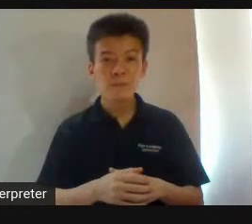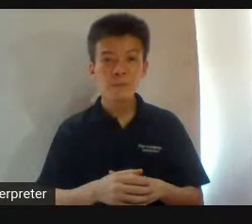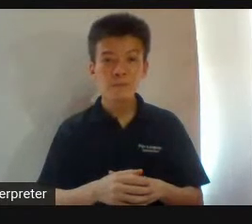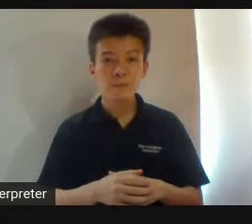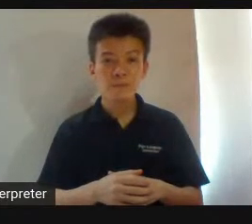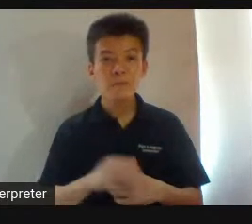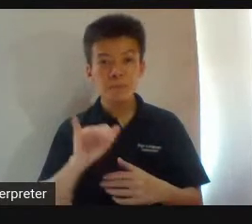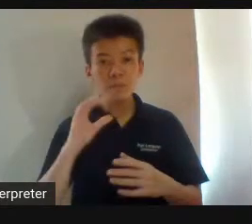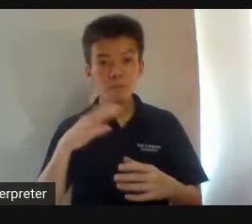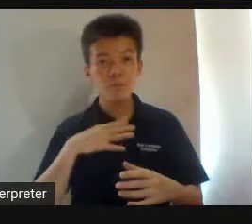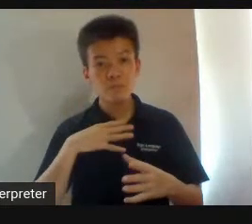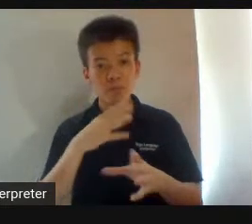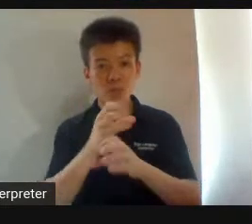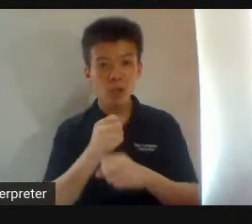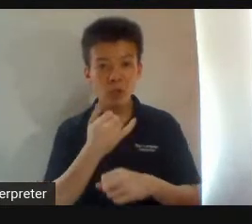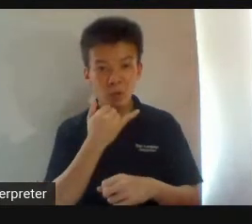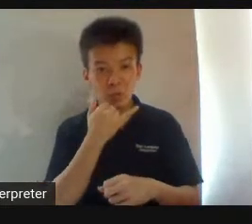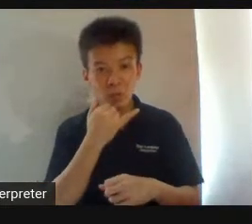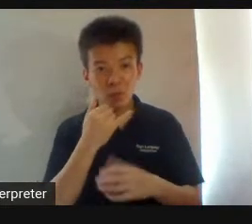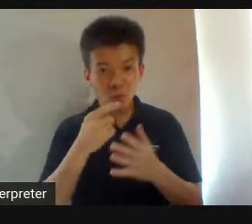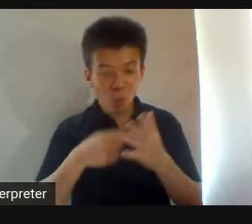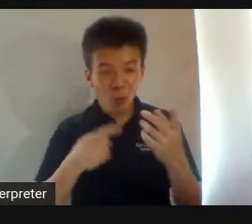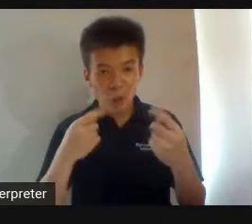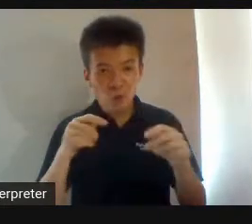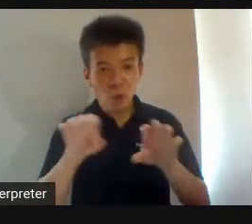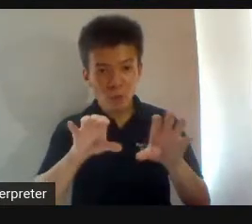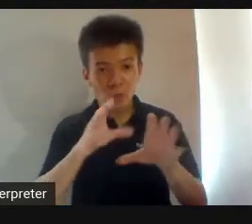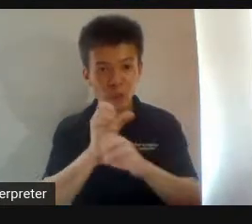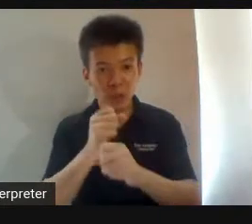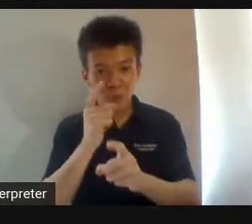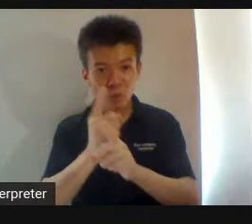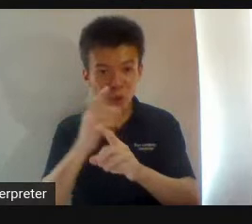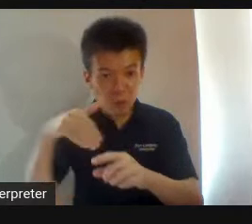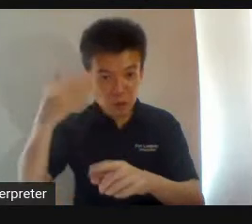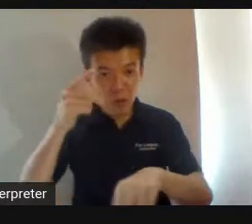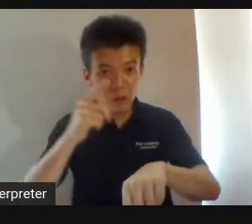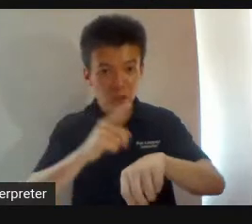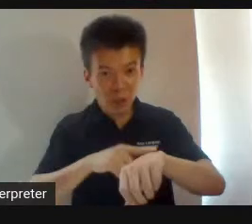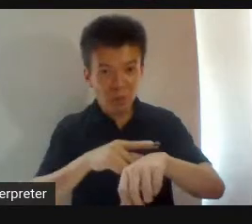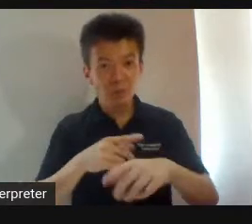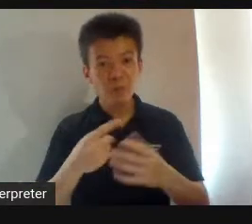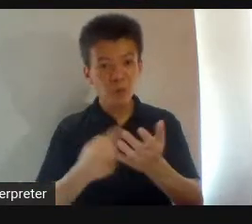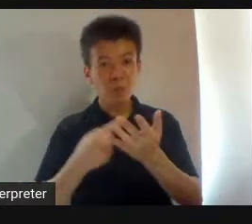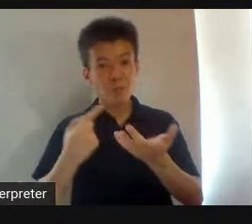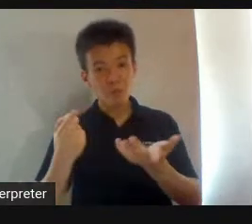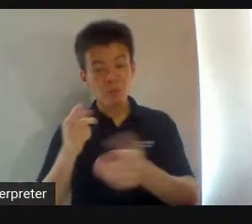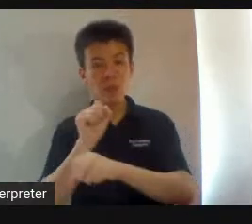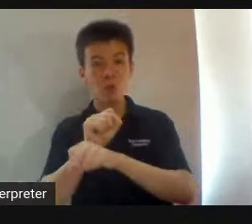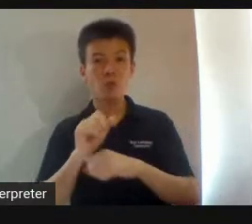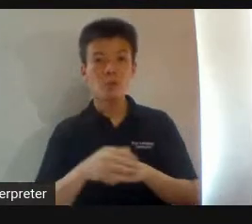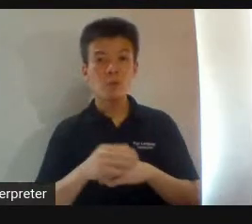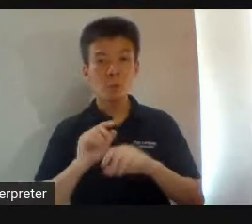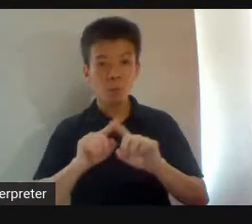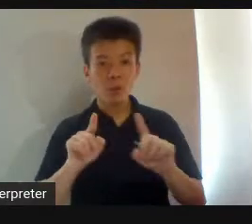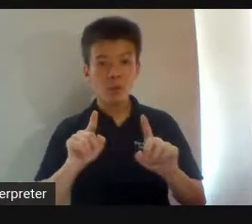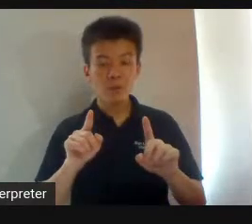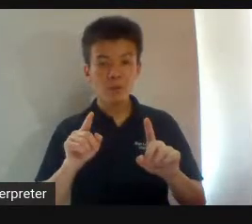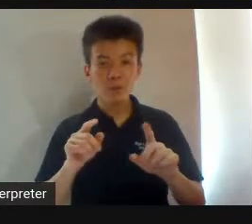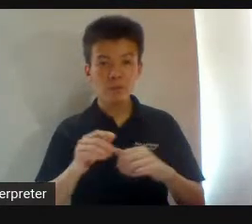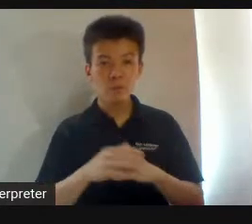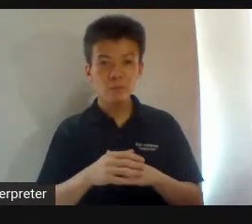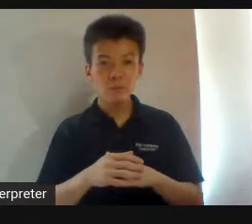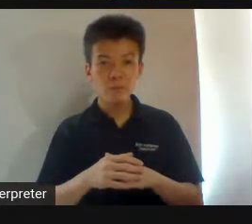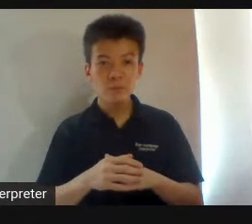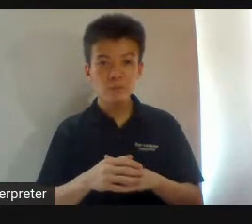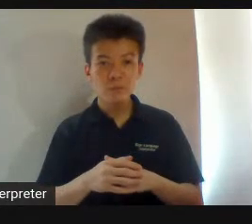it's okay to get it wrong. But what I try and do is then get it right next time. And sometimes that works. But I would totally agree with you, Jean. I think,